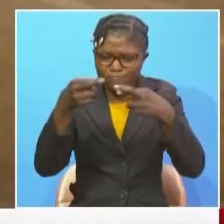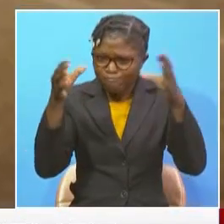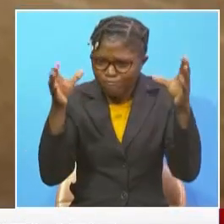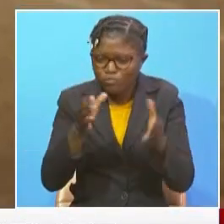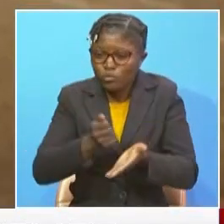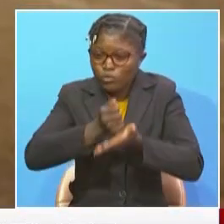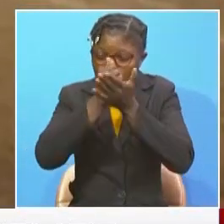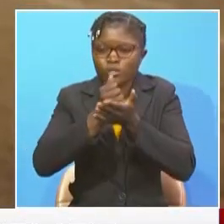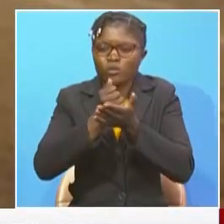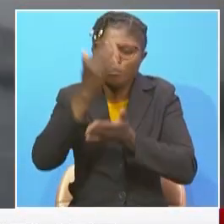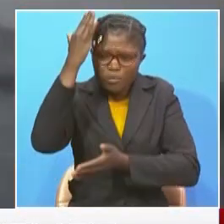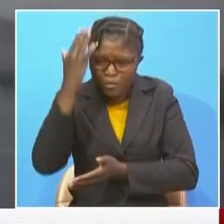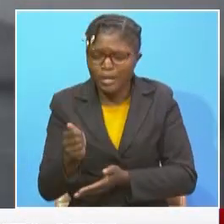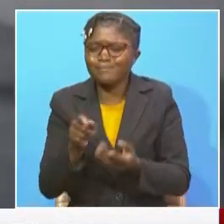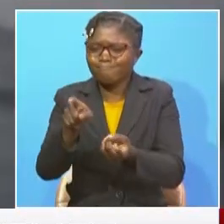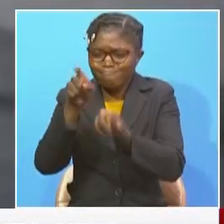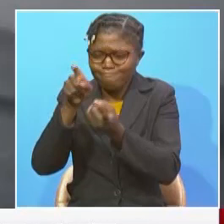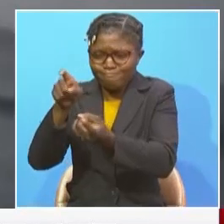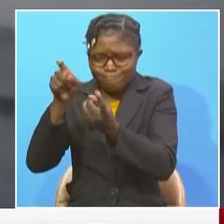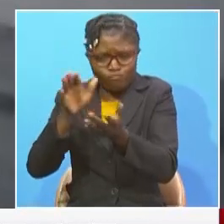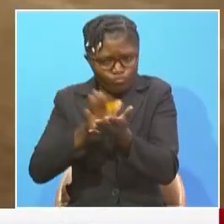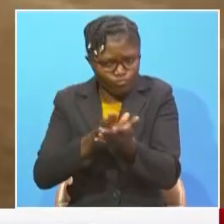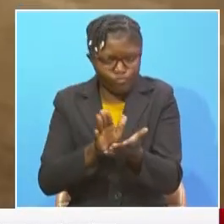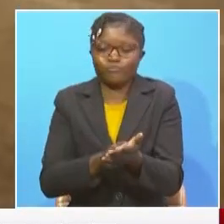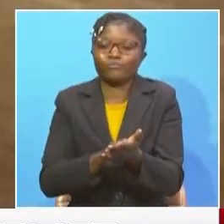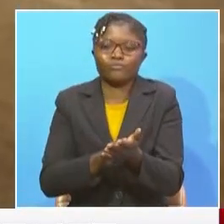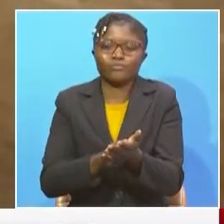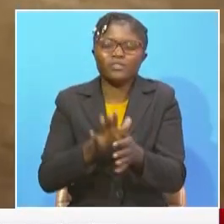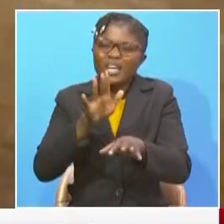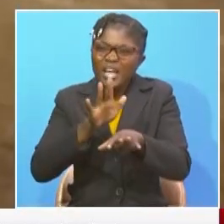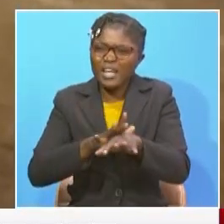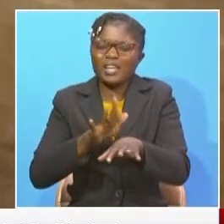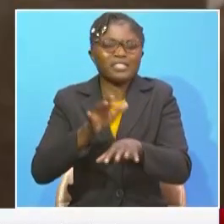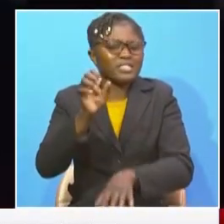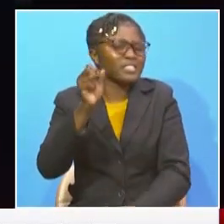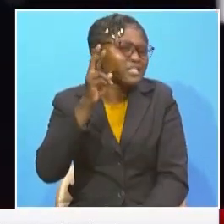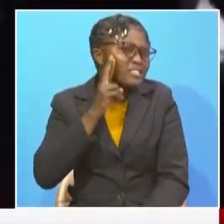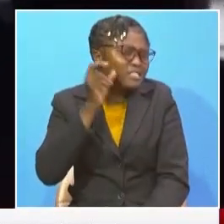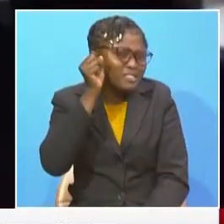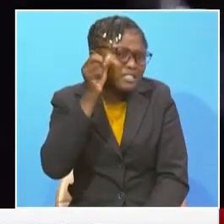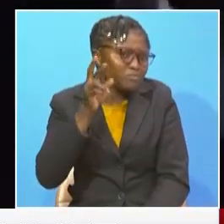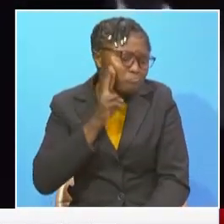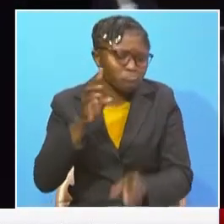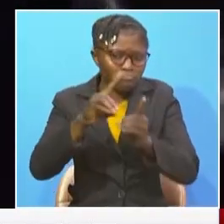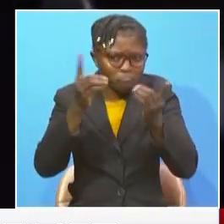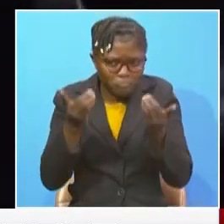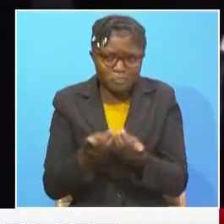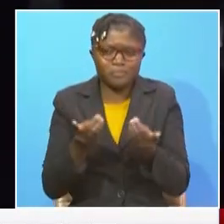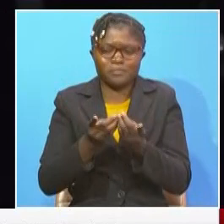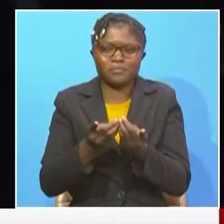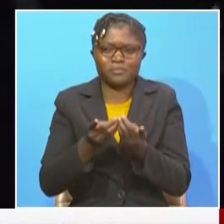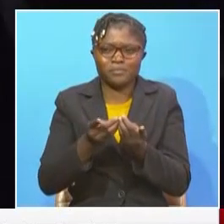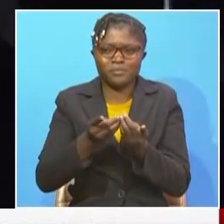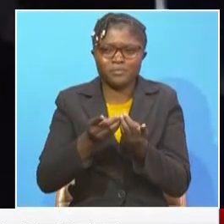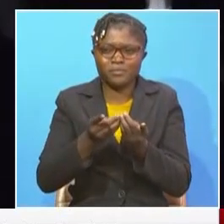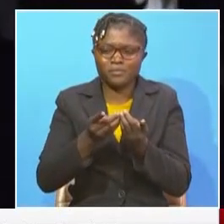to help address challenges related to classroom space at Kabamba Secondary School in Serenja District. Speaking during a ceremony held at